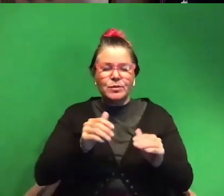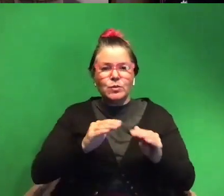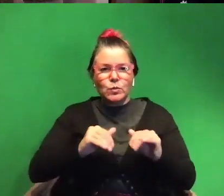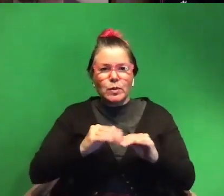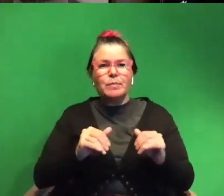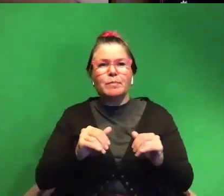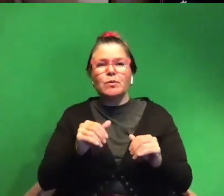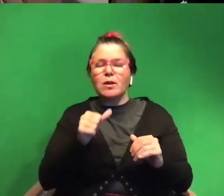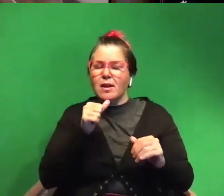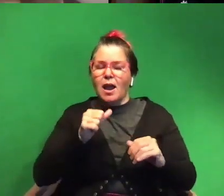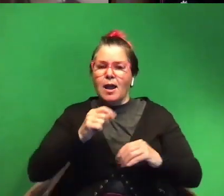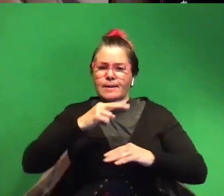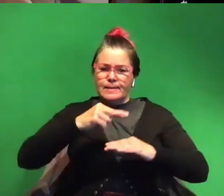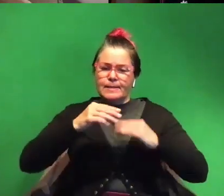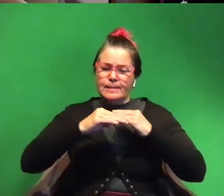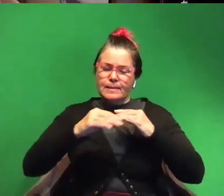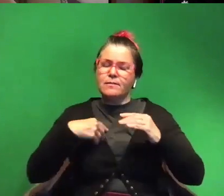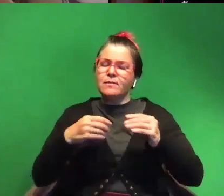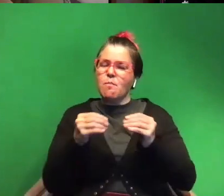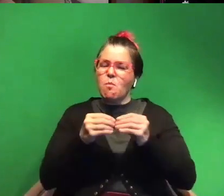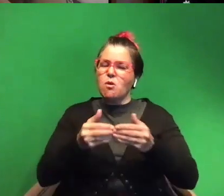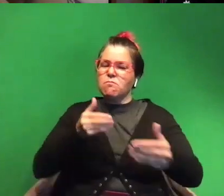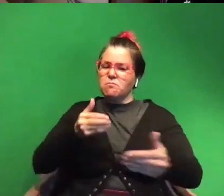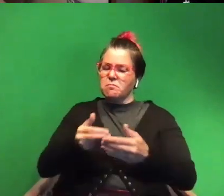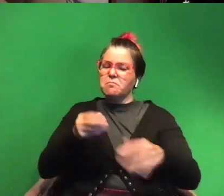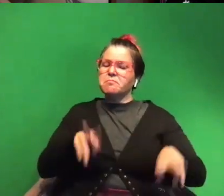with your buoyancy yet, maybe give yourself a little bit of distance.